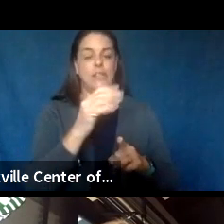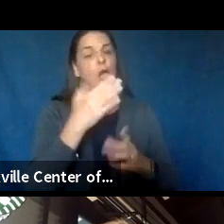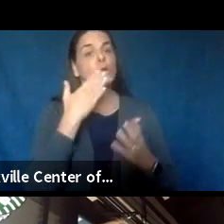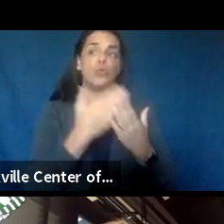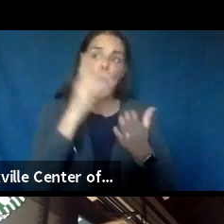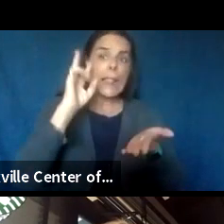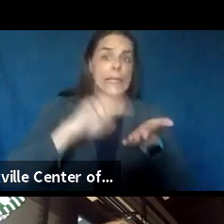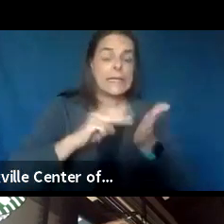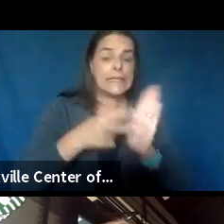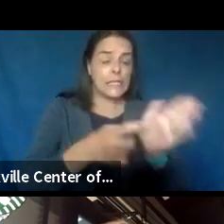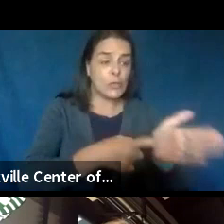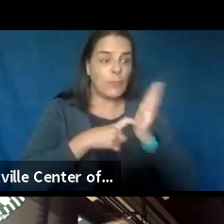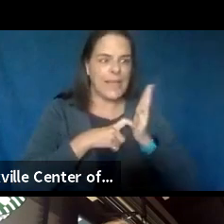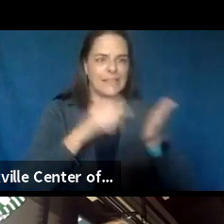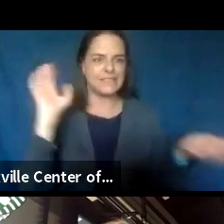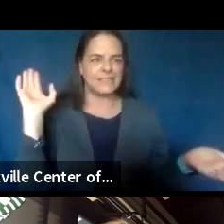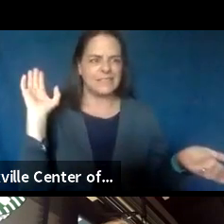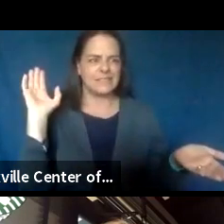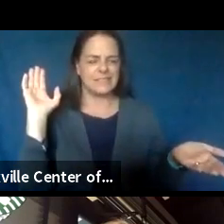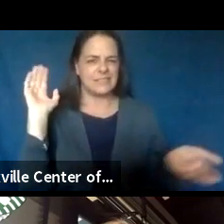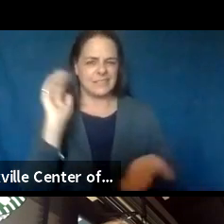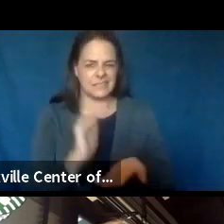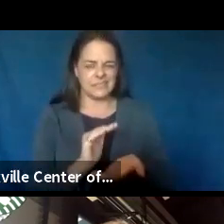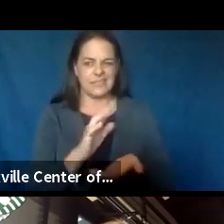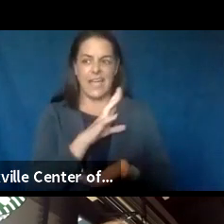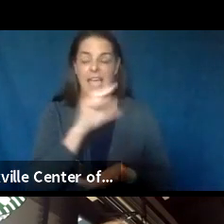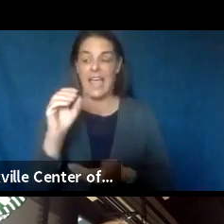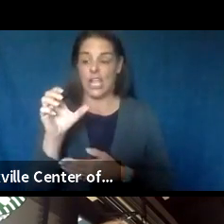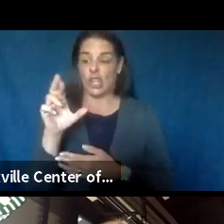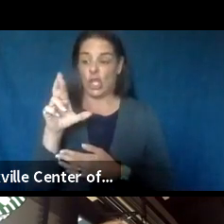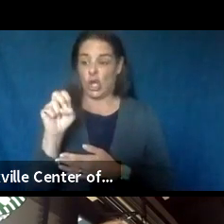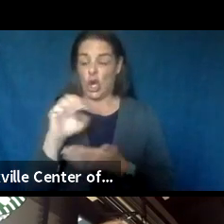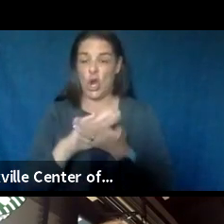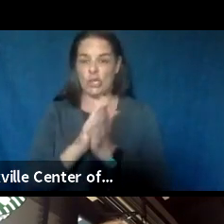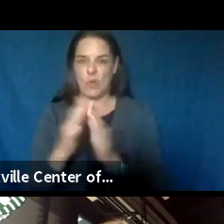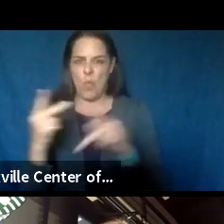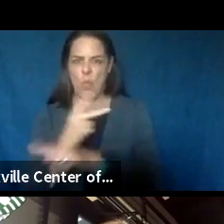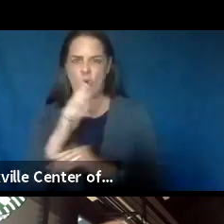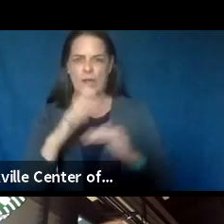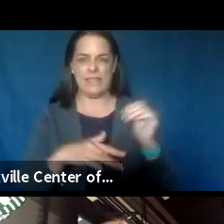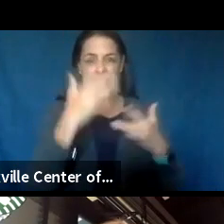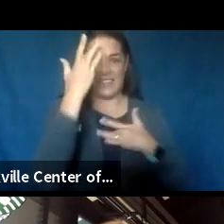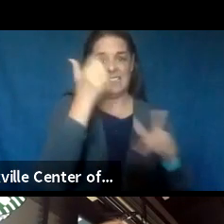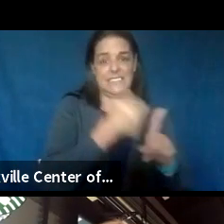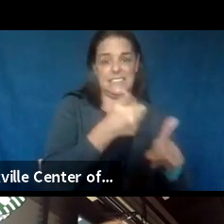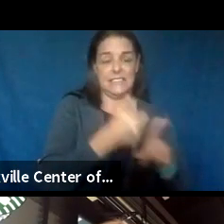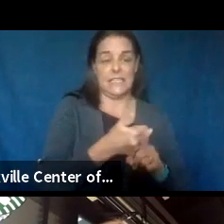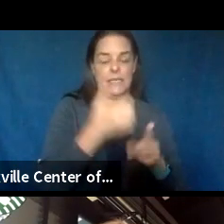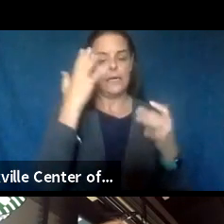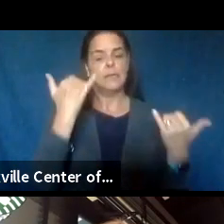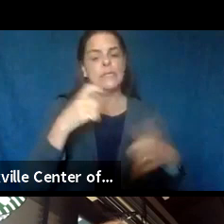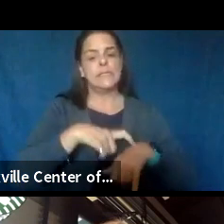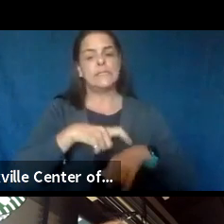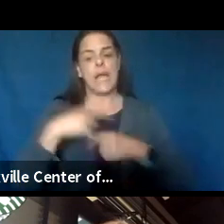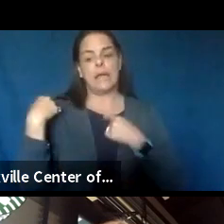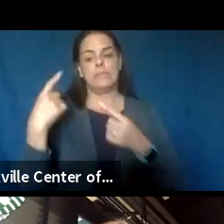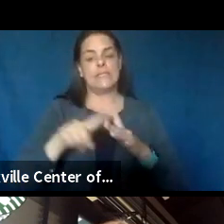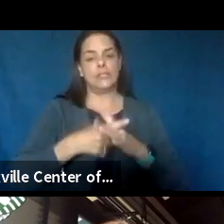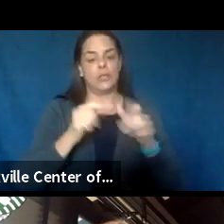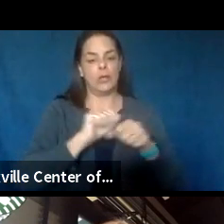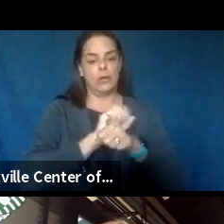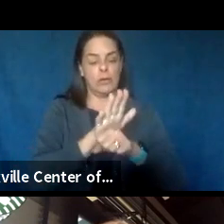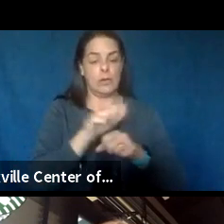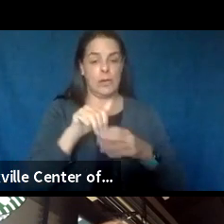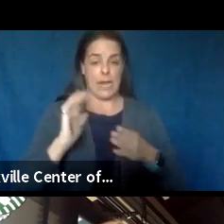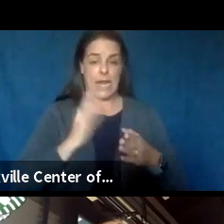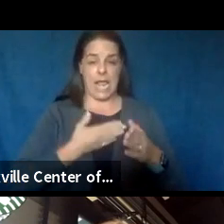the phrase, but the cure in this scenario has been worse than the illness itself. Since this period of the pandemic began in our region, more